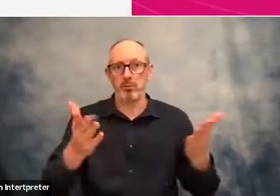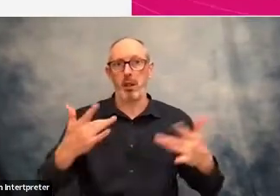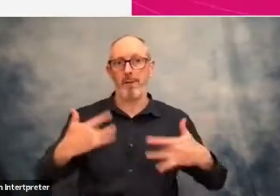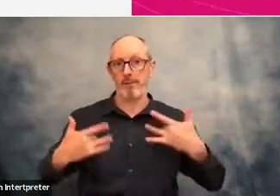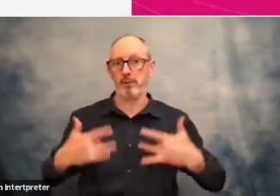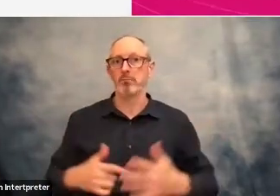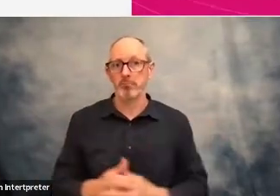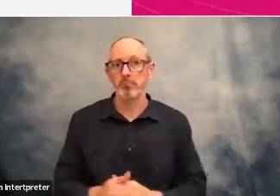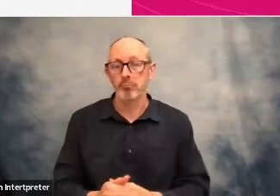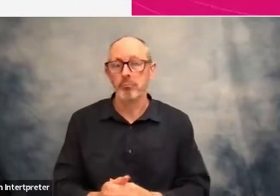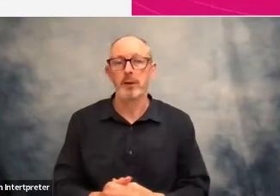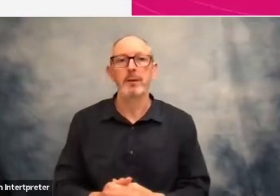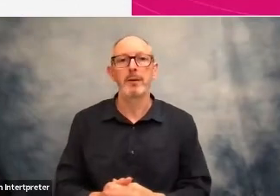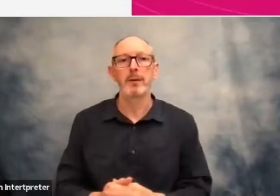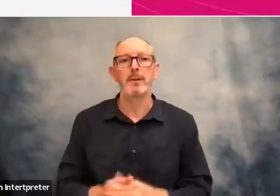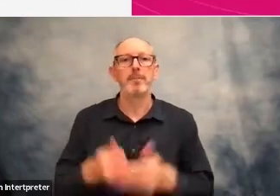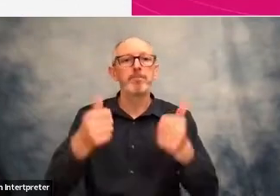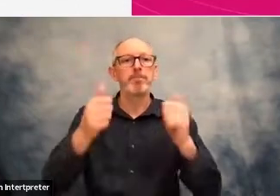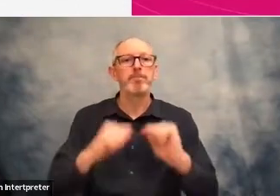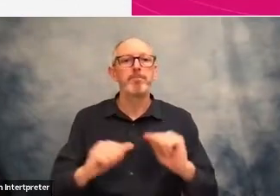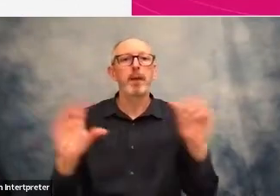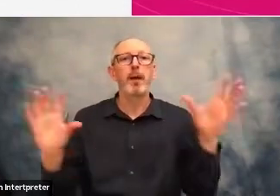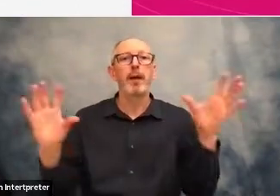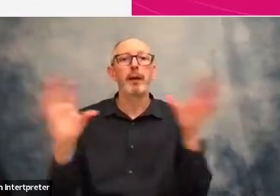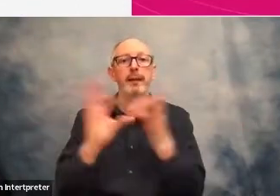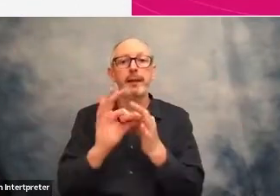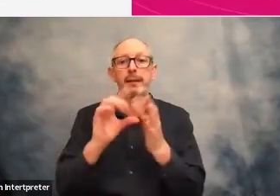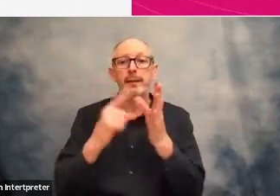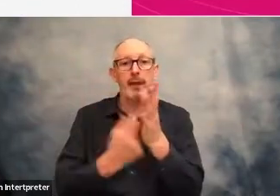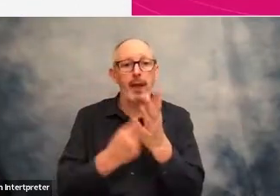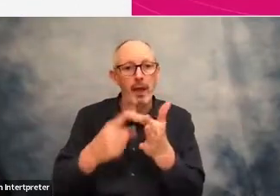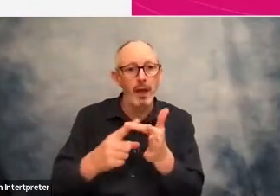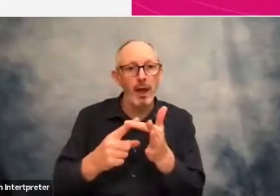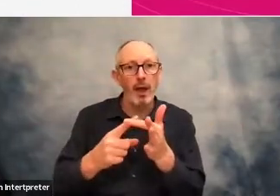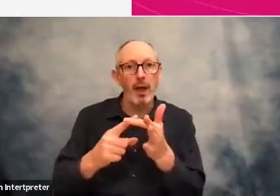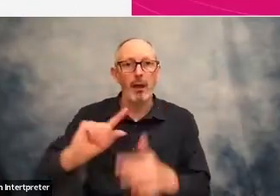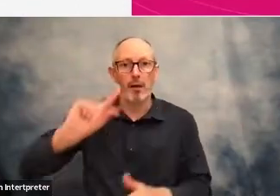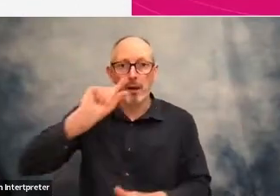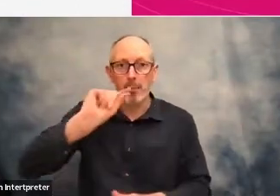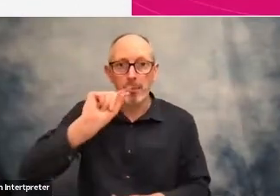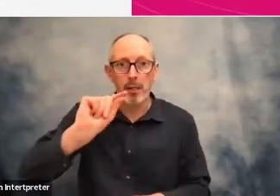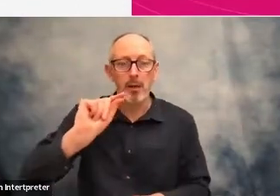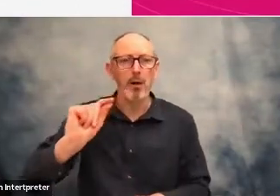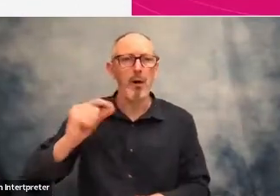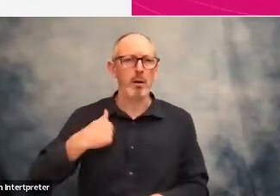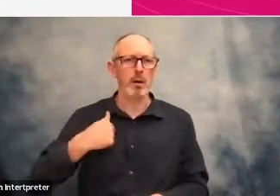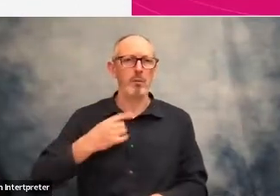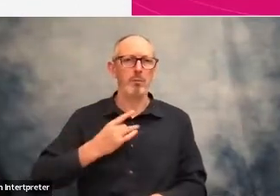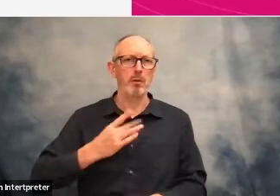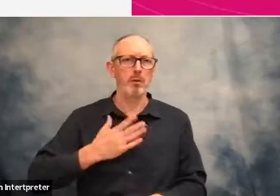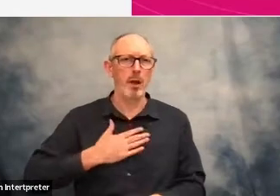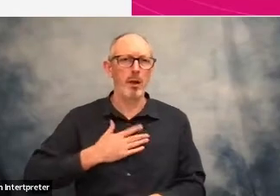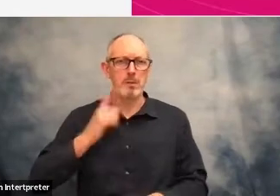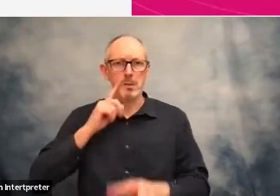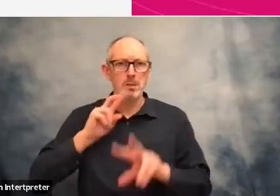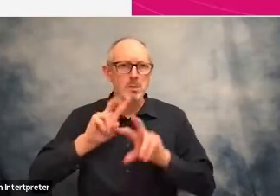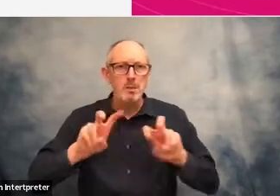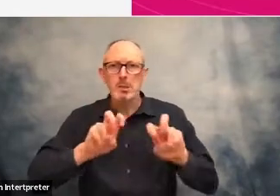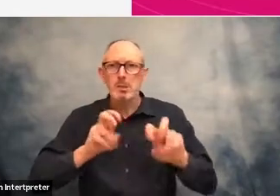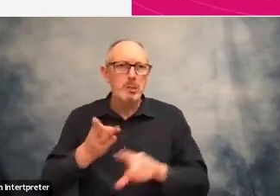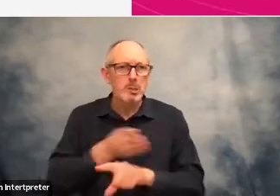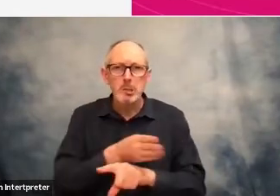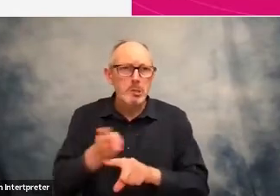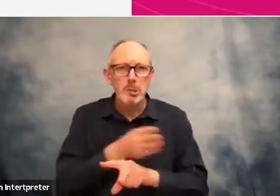Okay, connected care and capability. Now, for some of you who have spent years navigating systems that require them to advocate loudly just to be